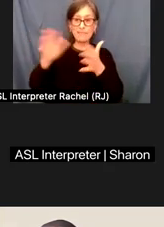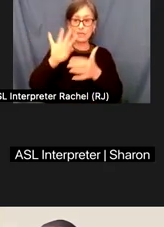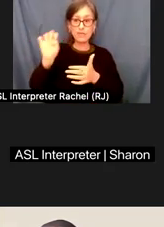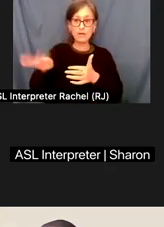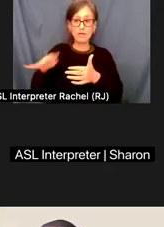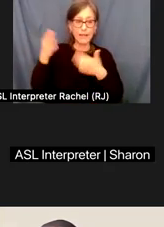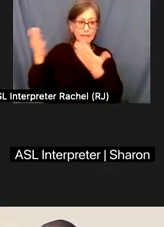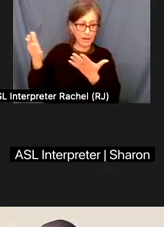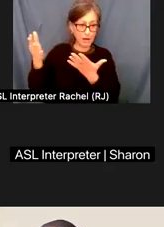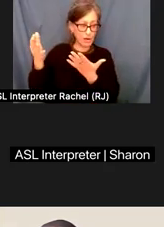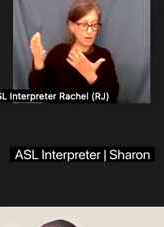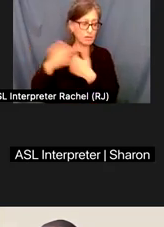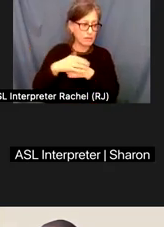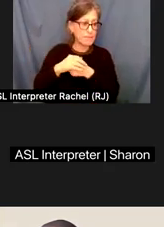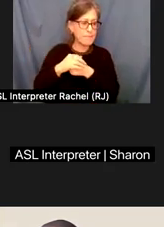can